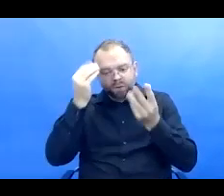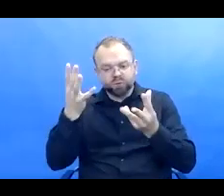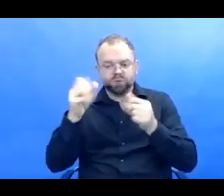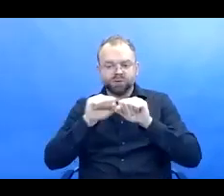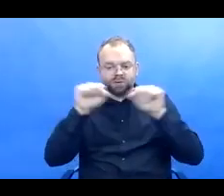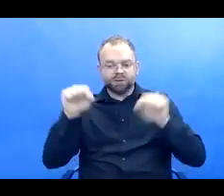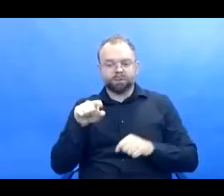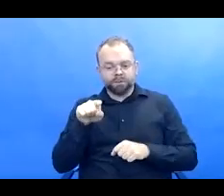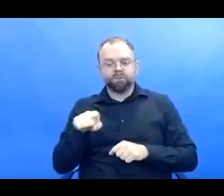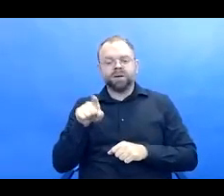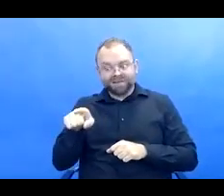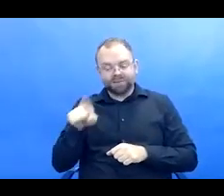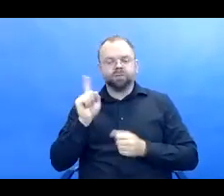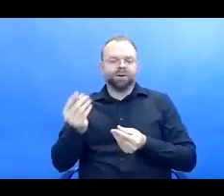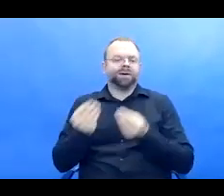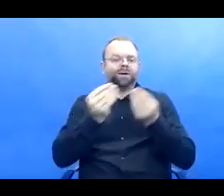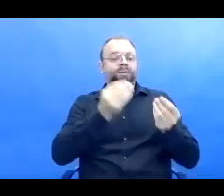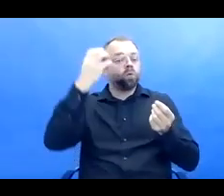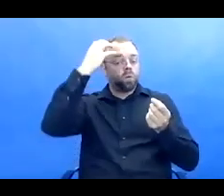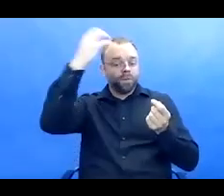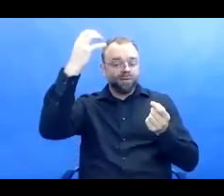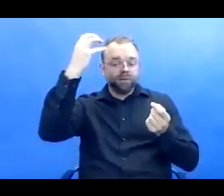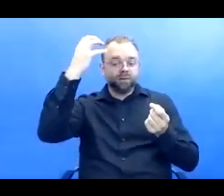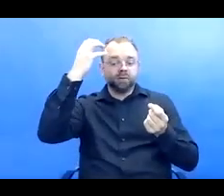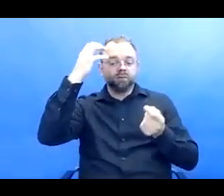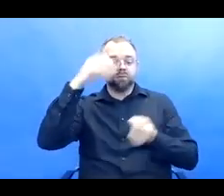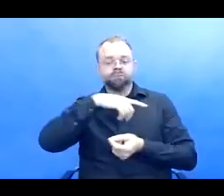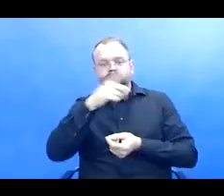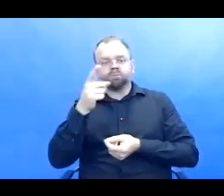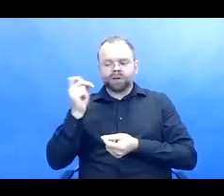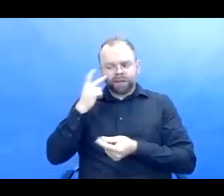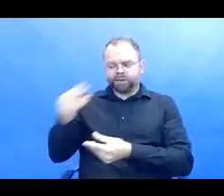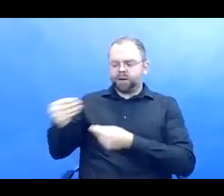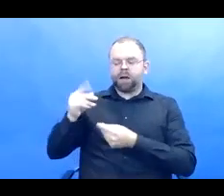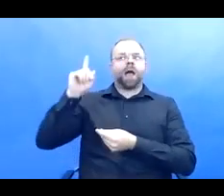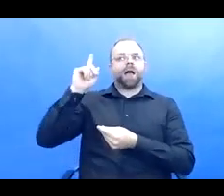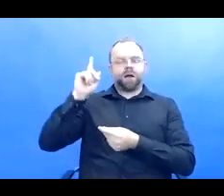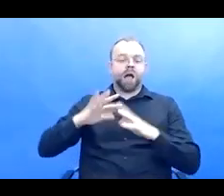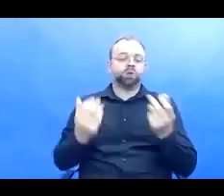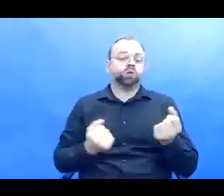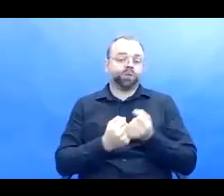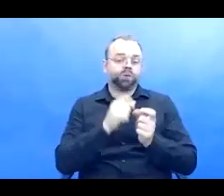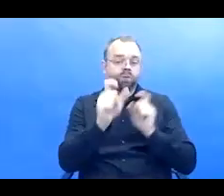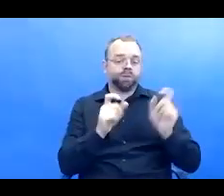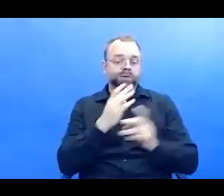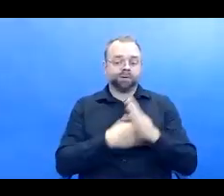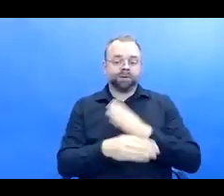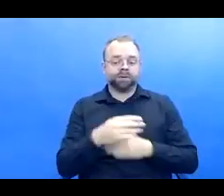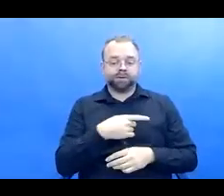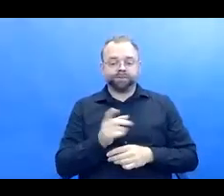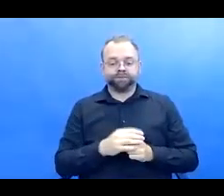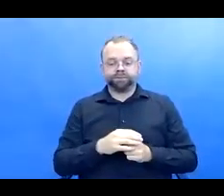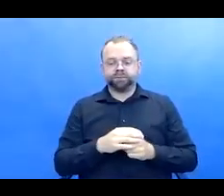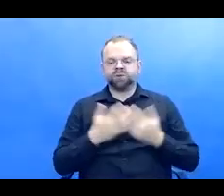4:10 Geneva time. I wanted to see with you if there has been some specific